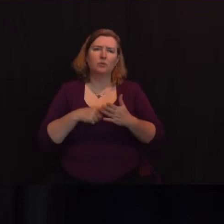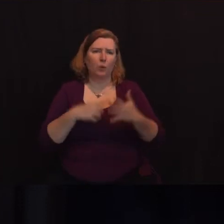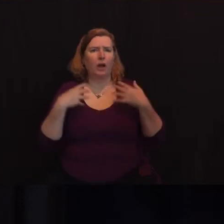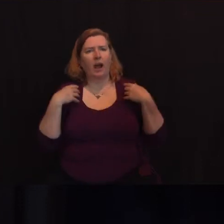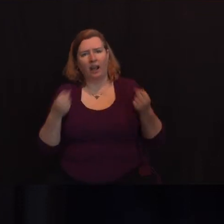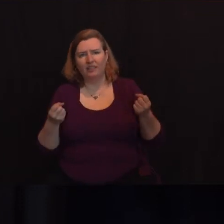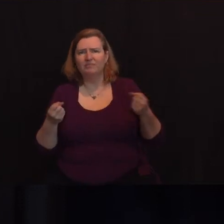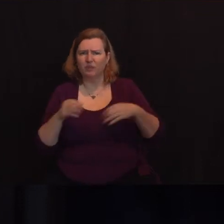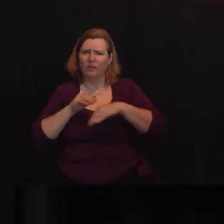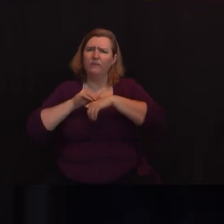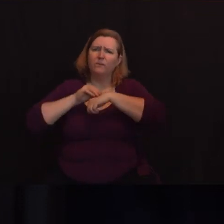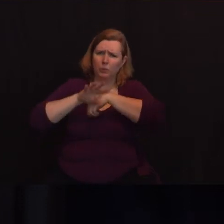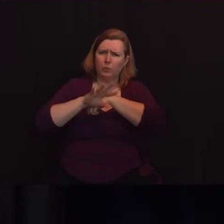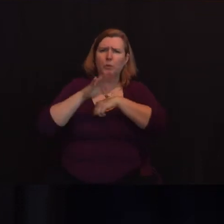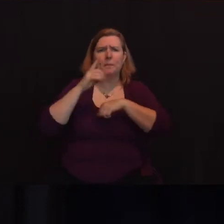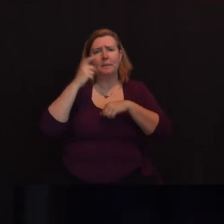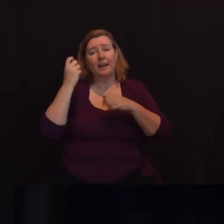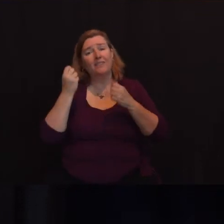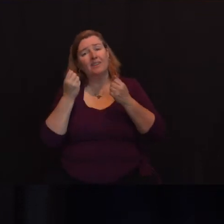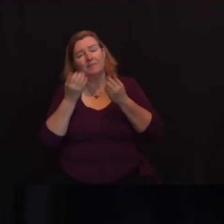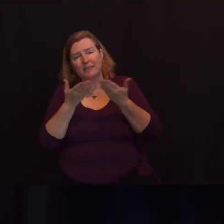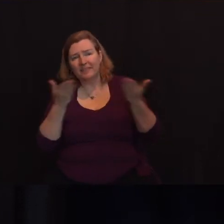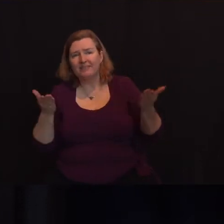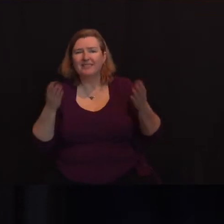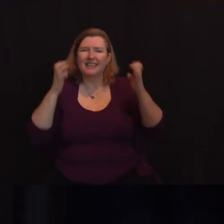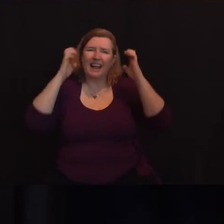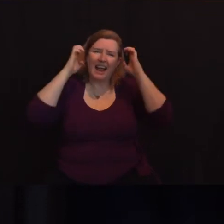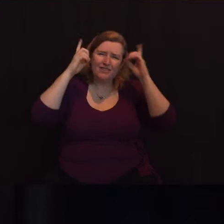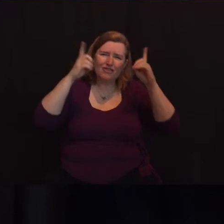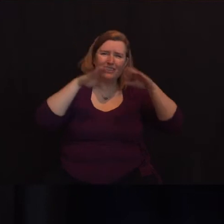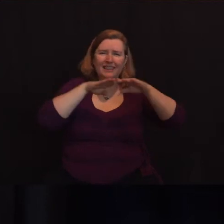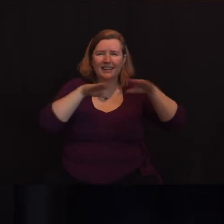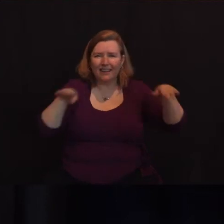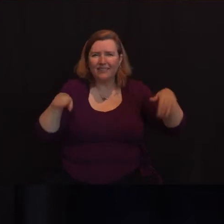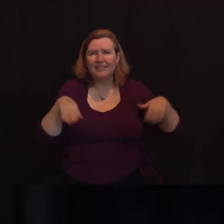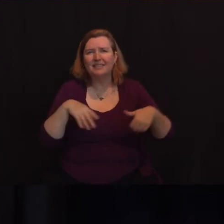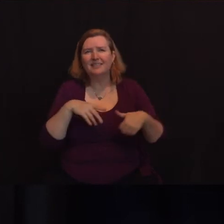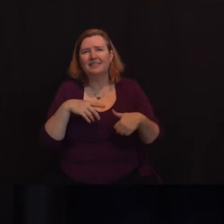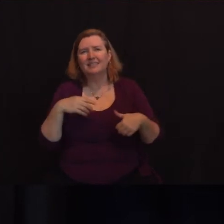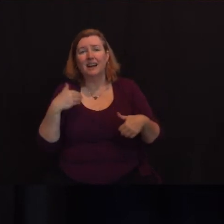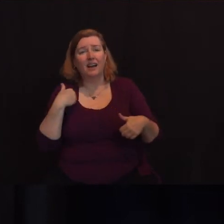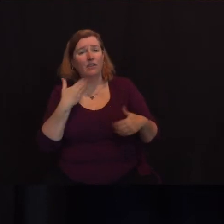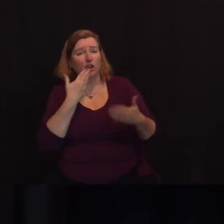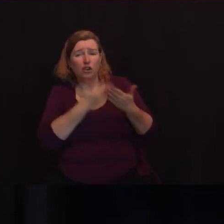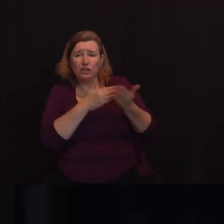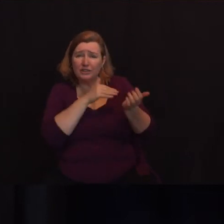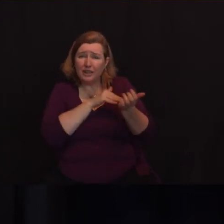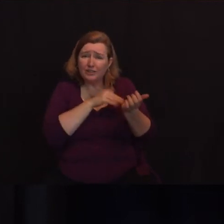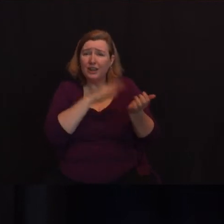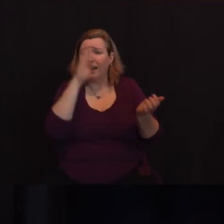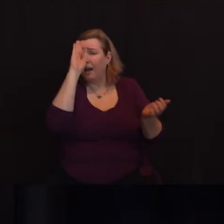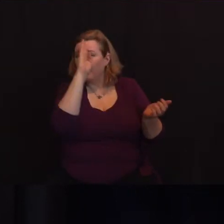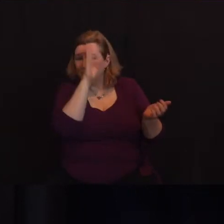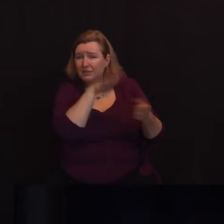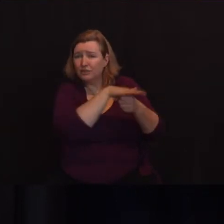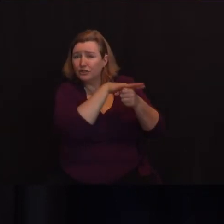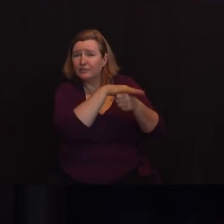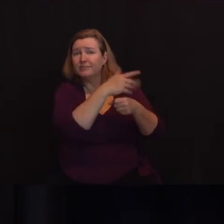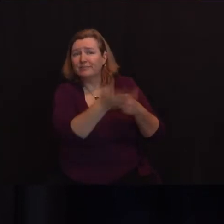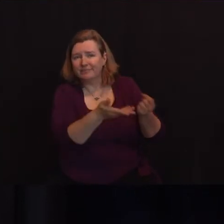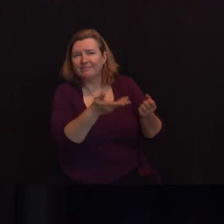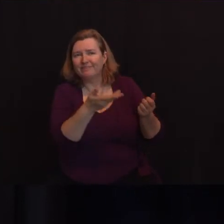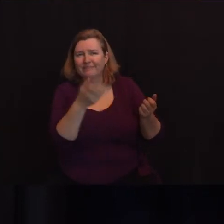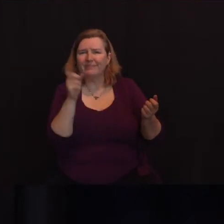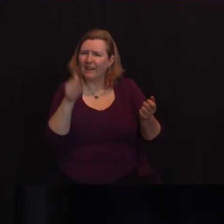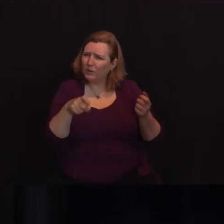many factors: education attainment and access to care. So we have more work to do to bridge these gaps